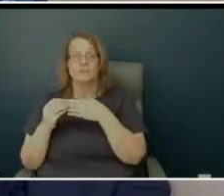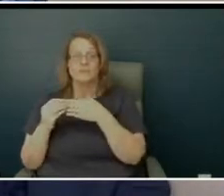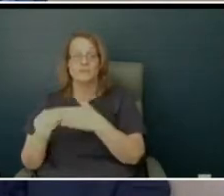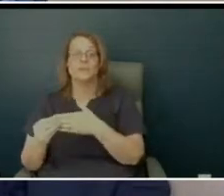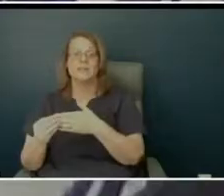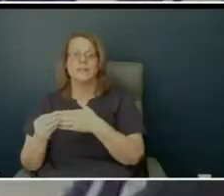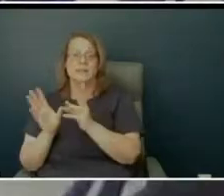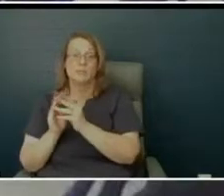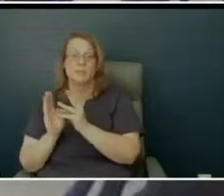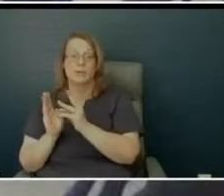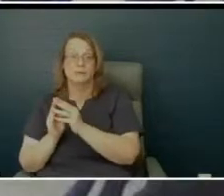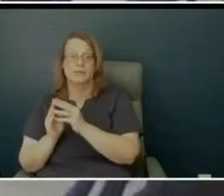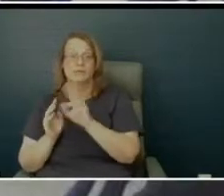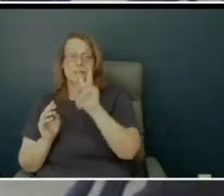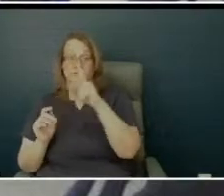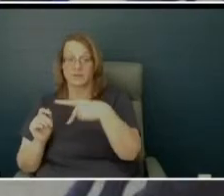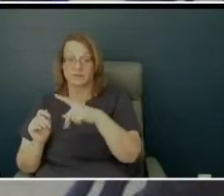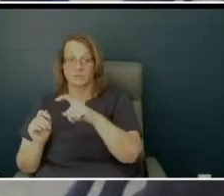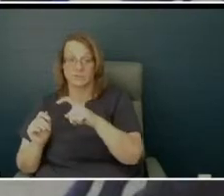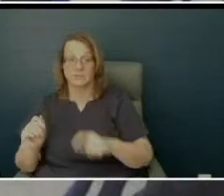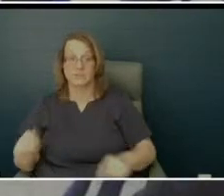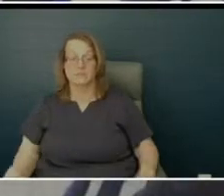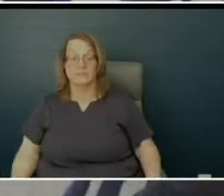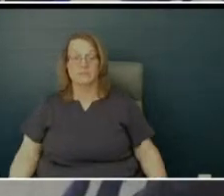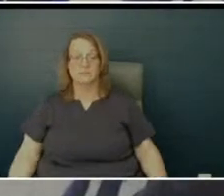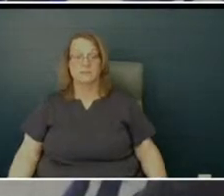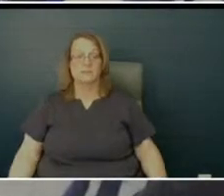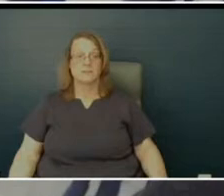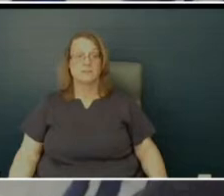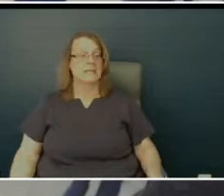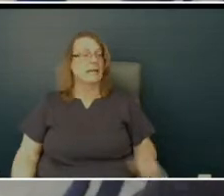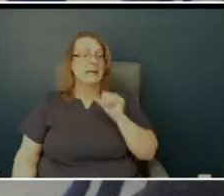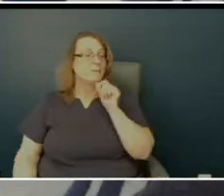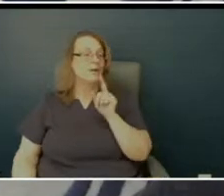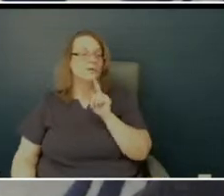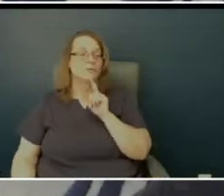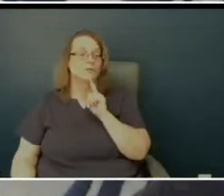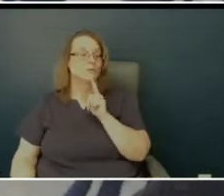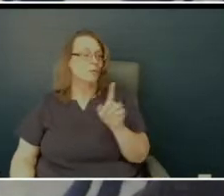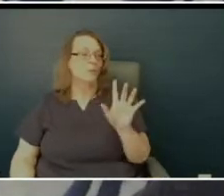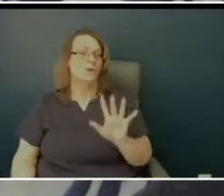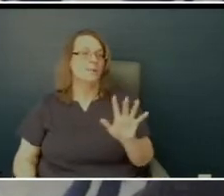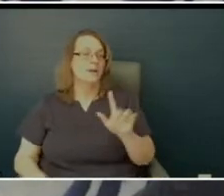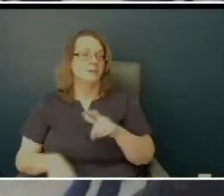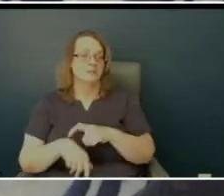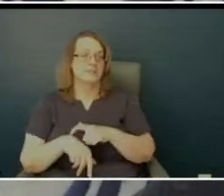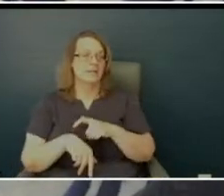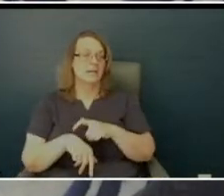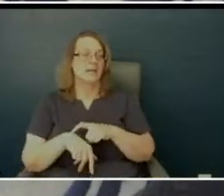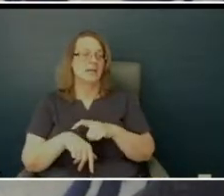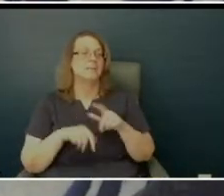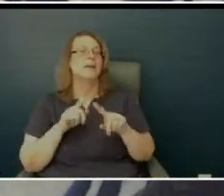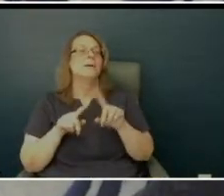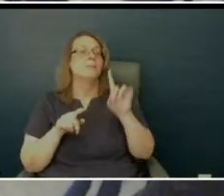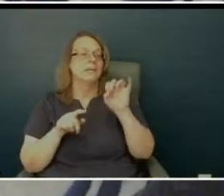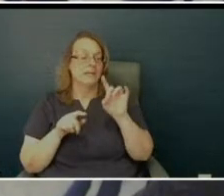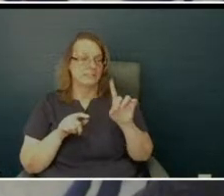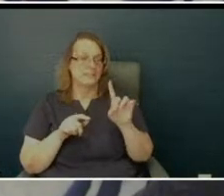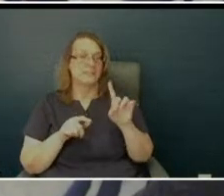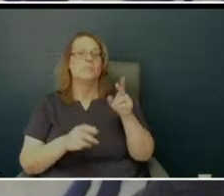president? I'm not sure exactly what the time frame was, but I did participate in the call and